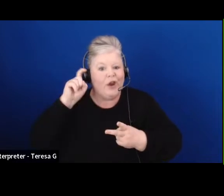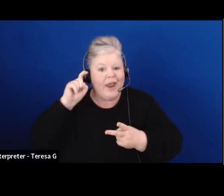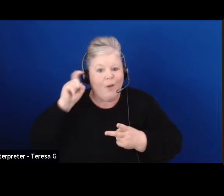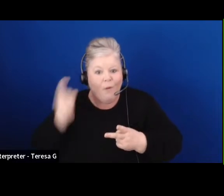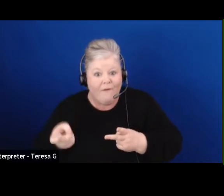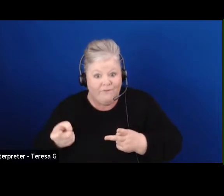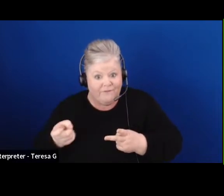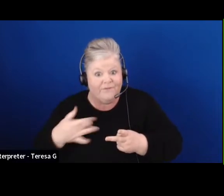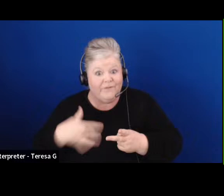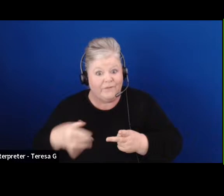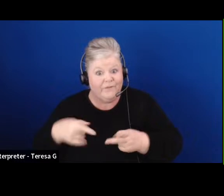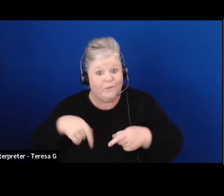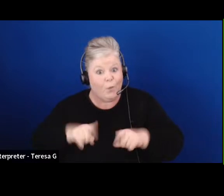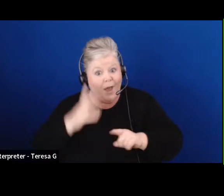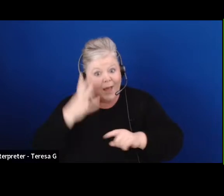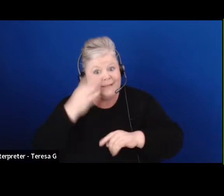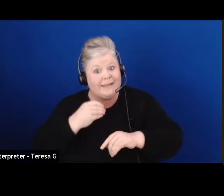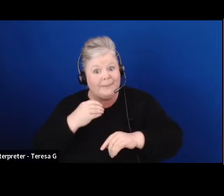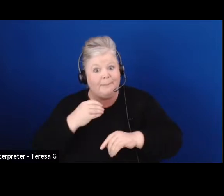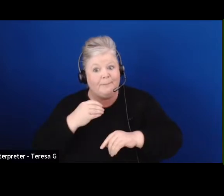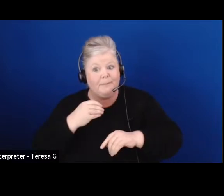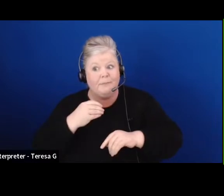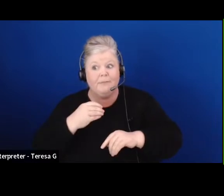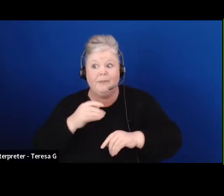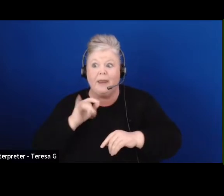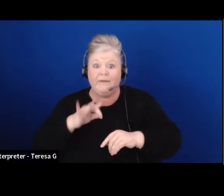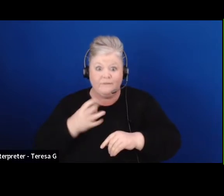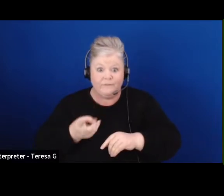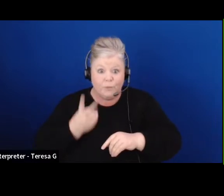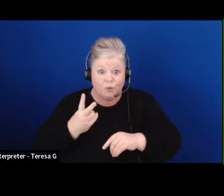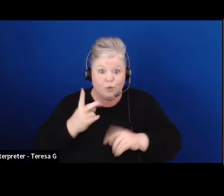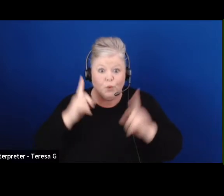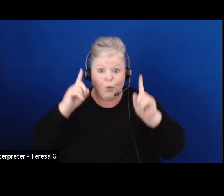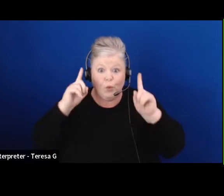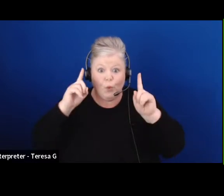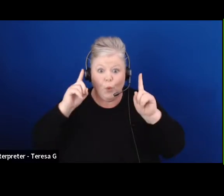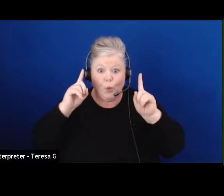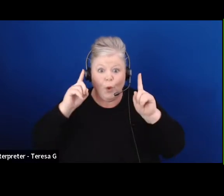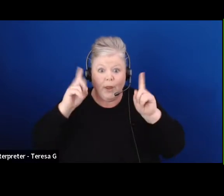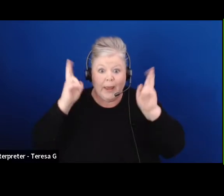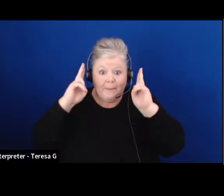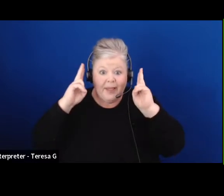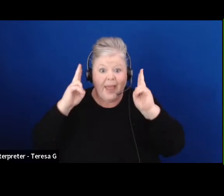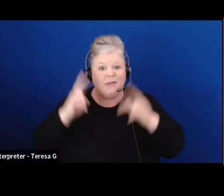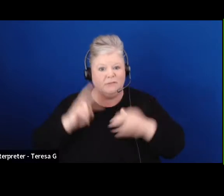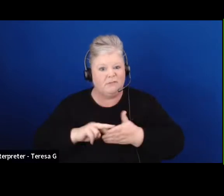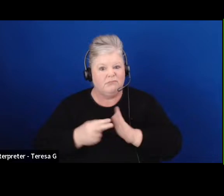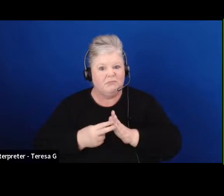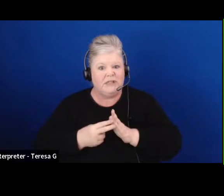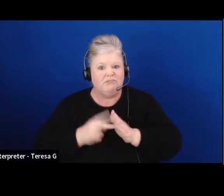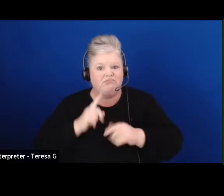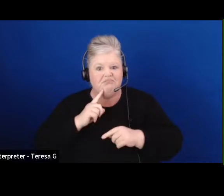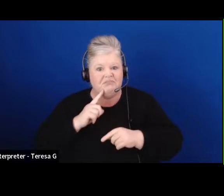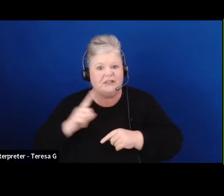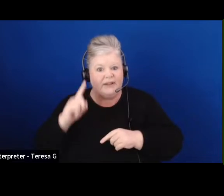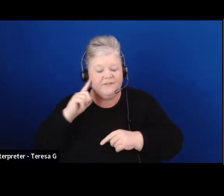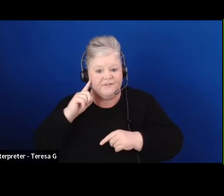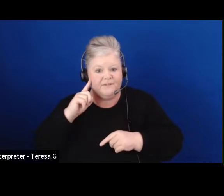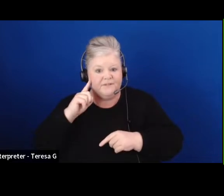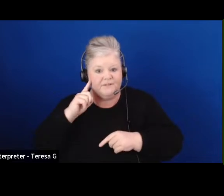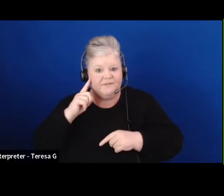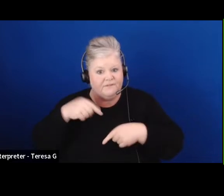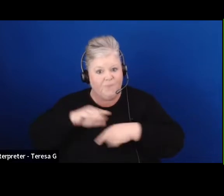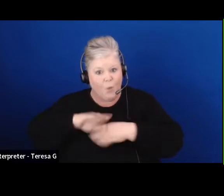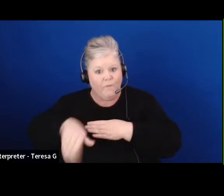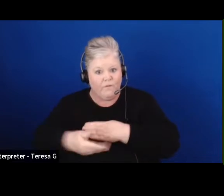And sometimes that means, particularly if you're bilateral cochlear implant, you're deaf. And so it's just so important that